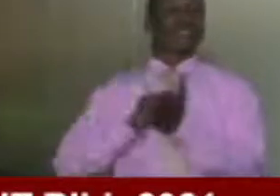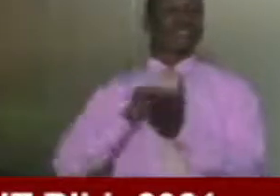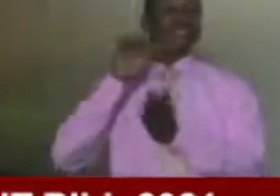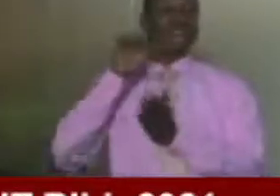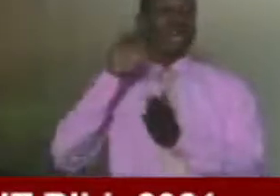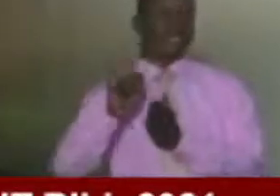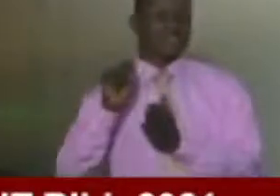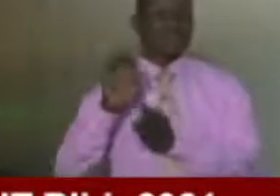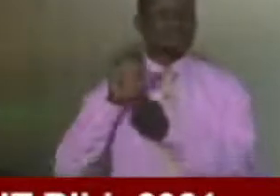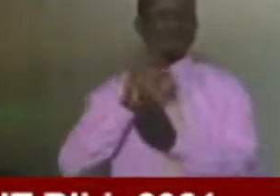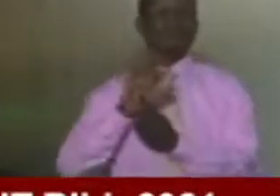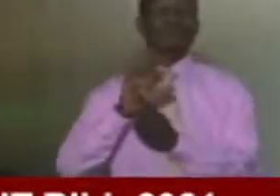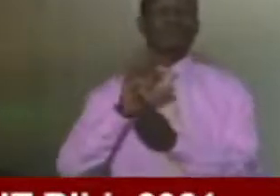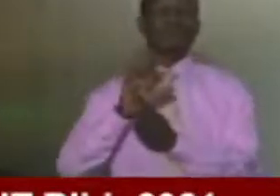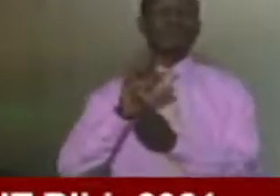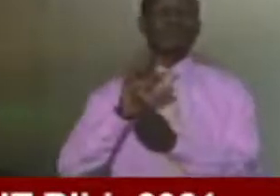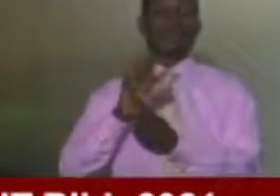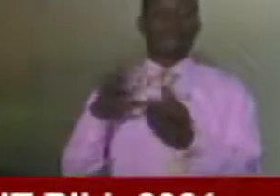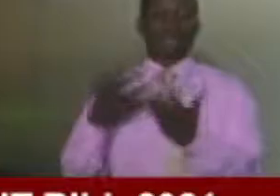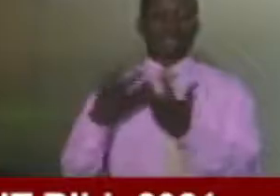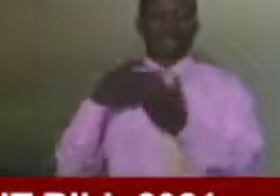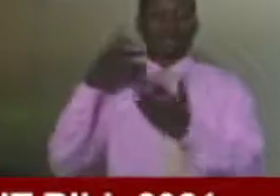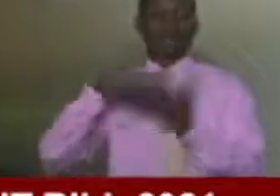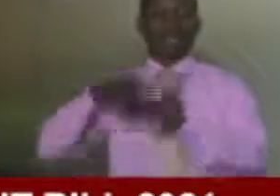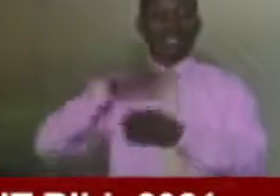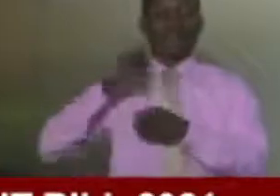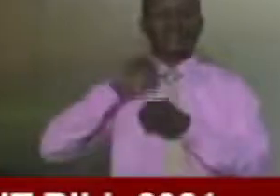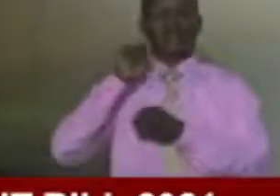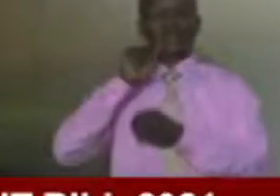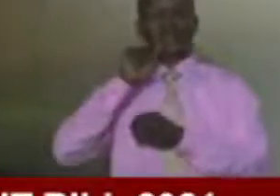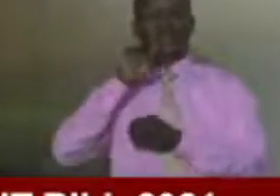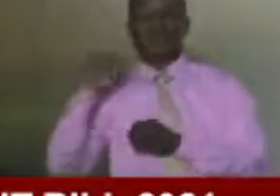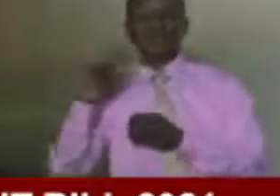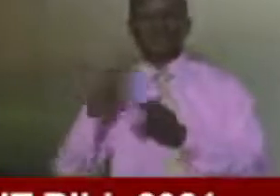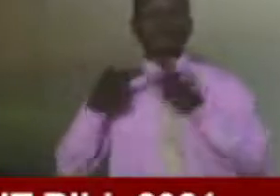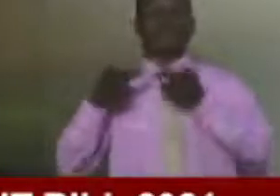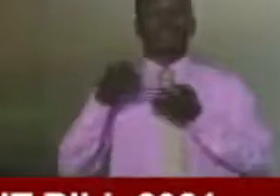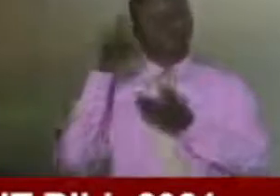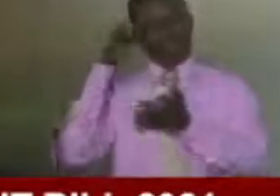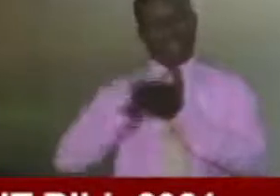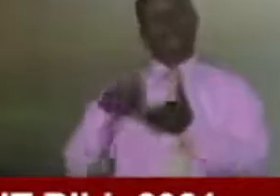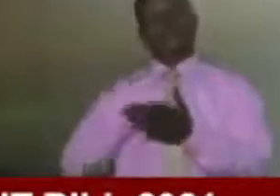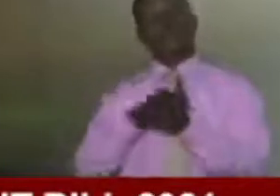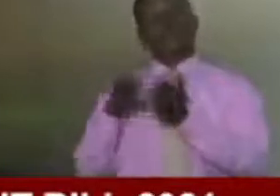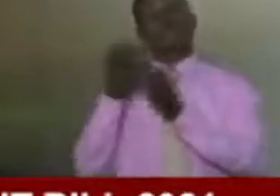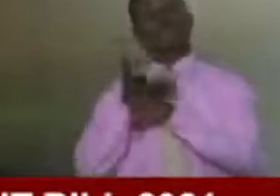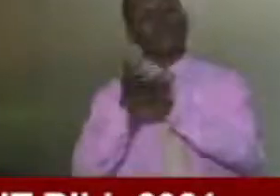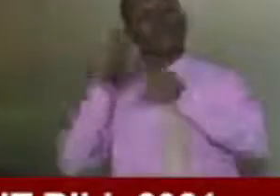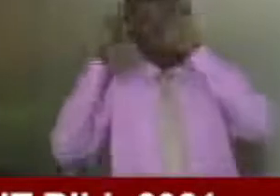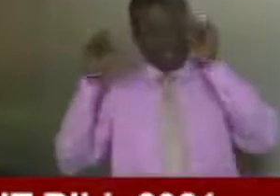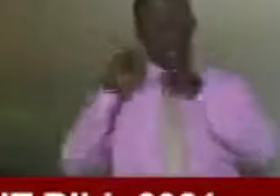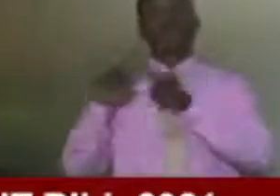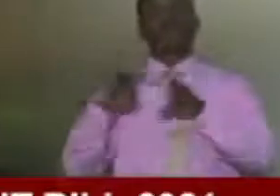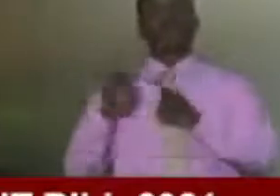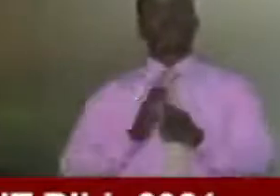the Electoral Act has provided. Therefore, we are asking that Mr. President should do us a favor, as he did